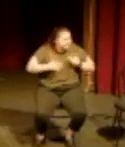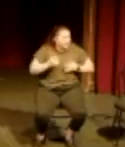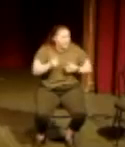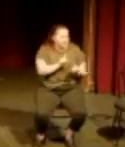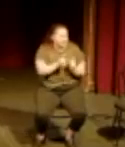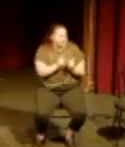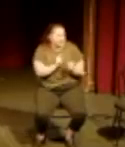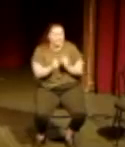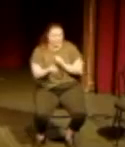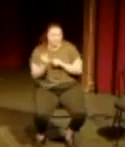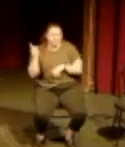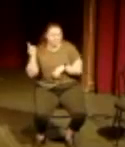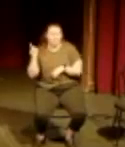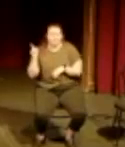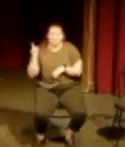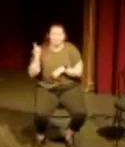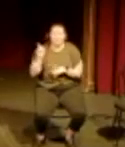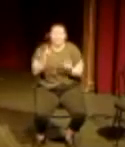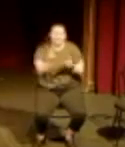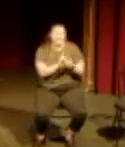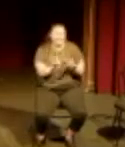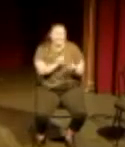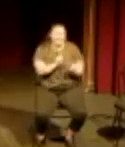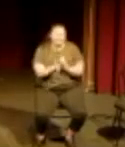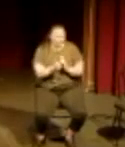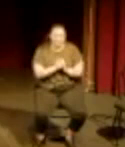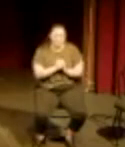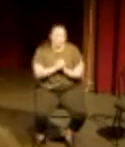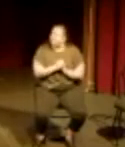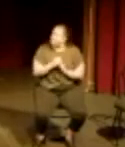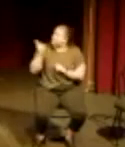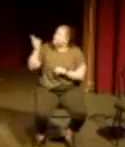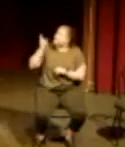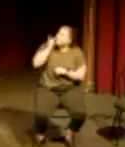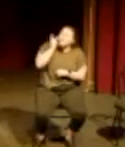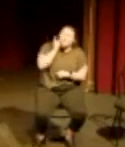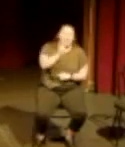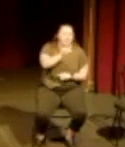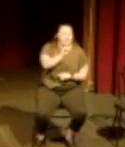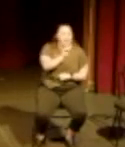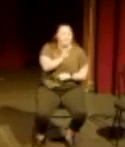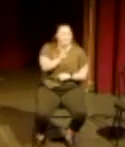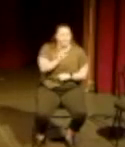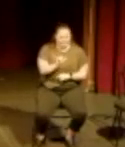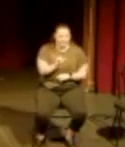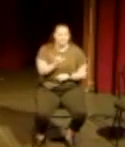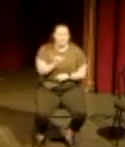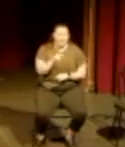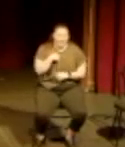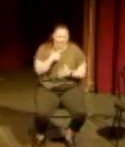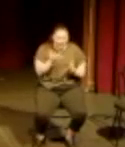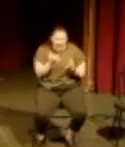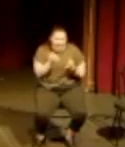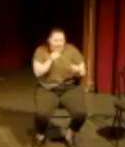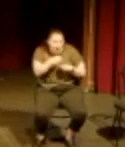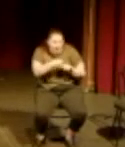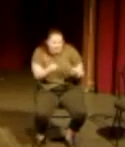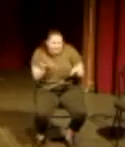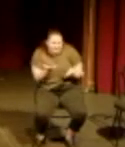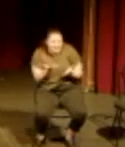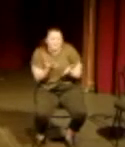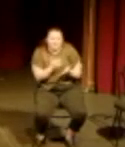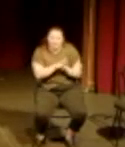change in design. Here's the lobby. I'm still pining for an office here in this big,